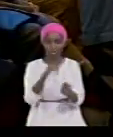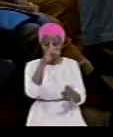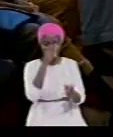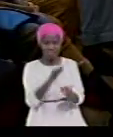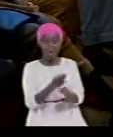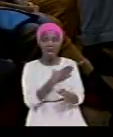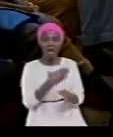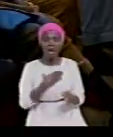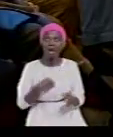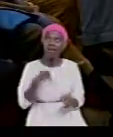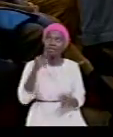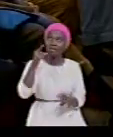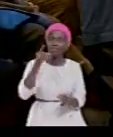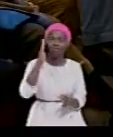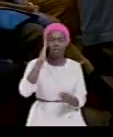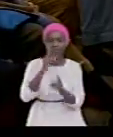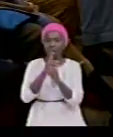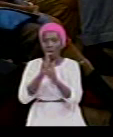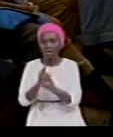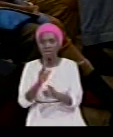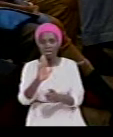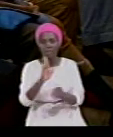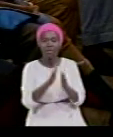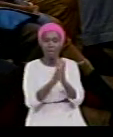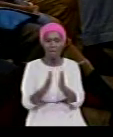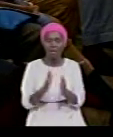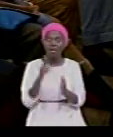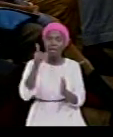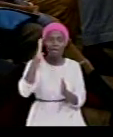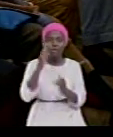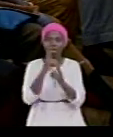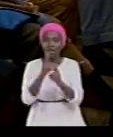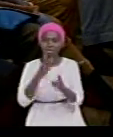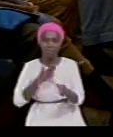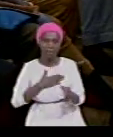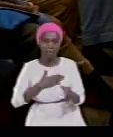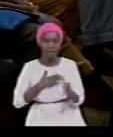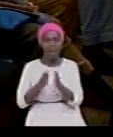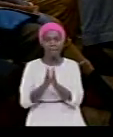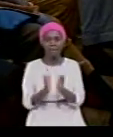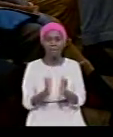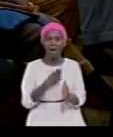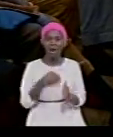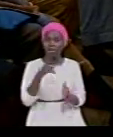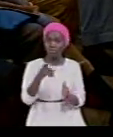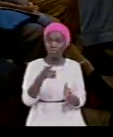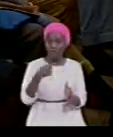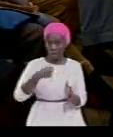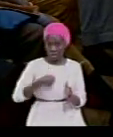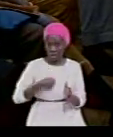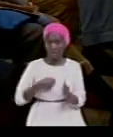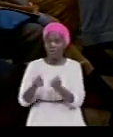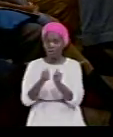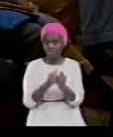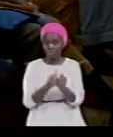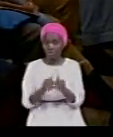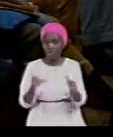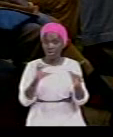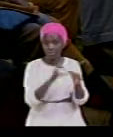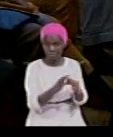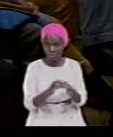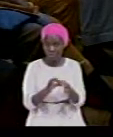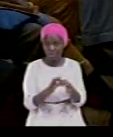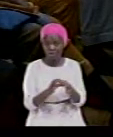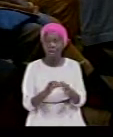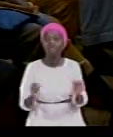prayer. And he will answer my prayer. And you and I together, joining with the